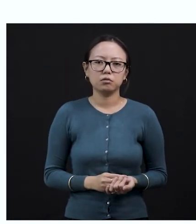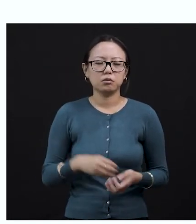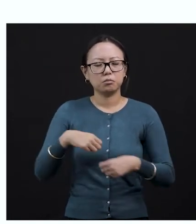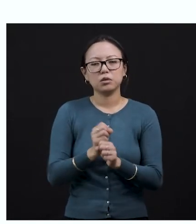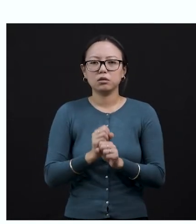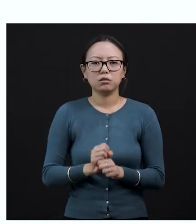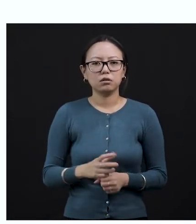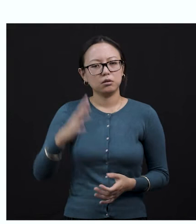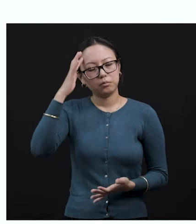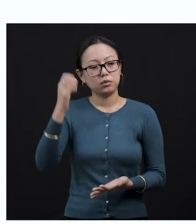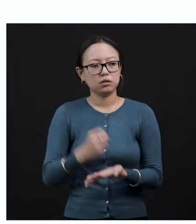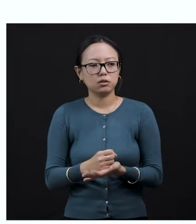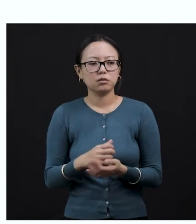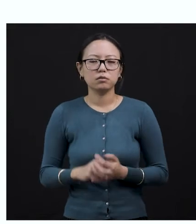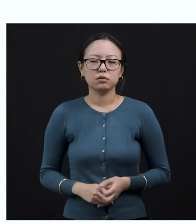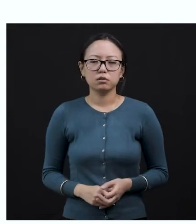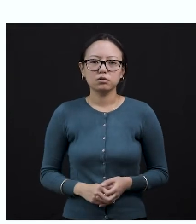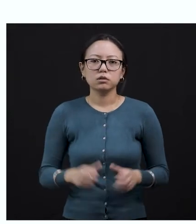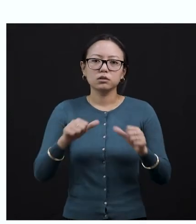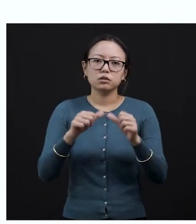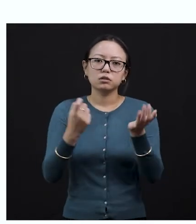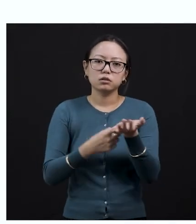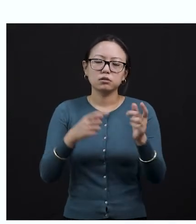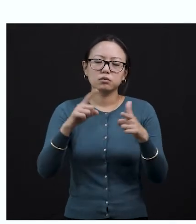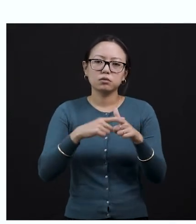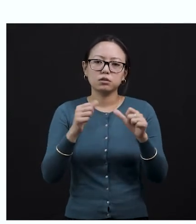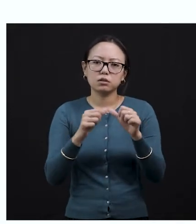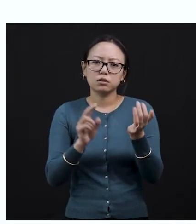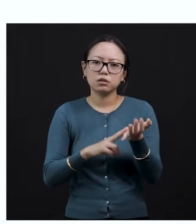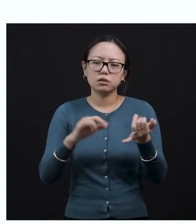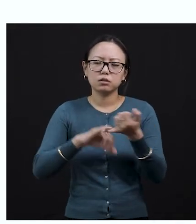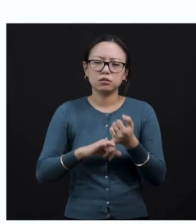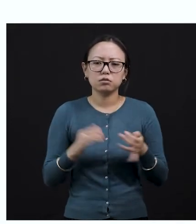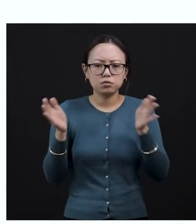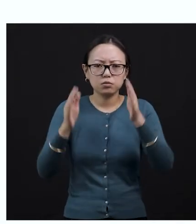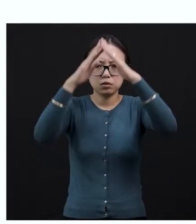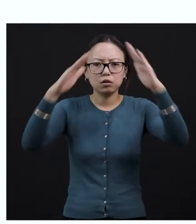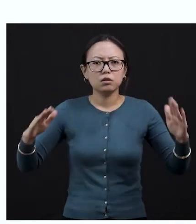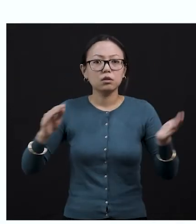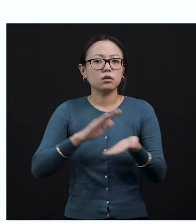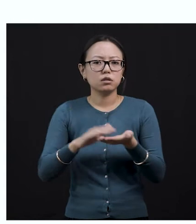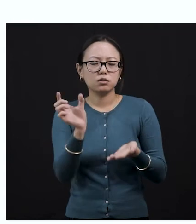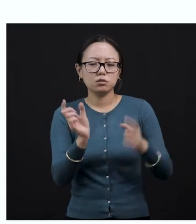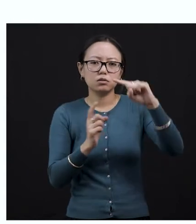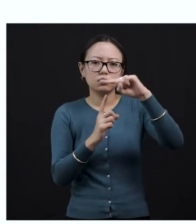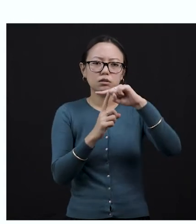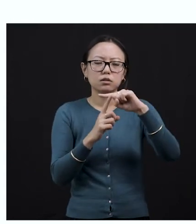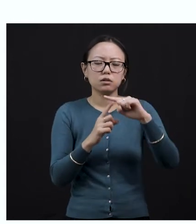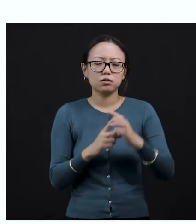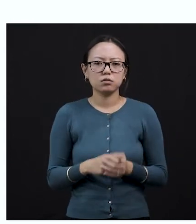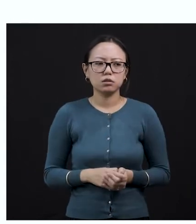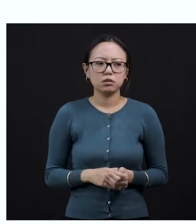Aryan people, their houses were made of mud, and it was usually of